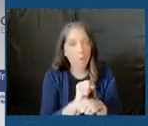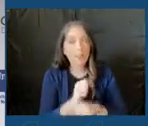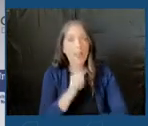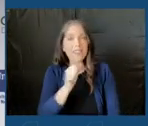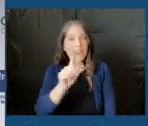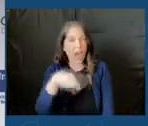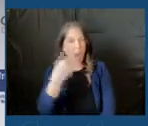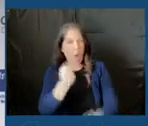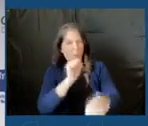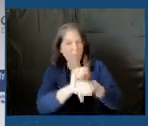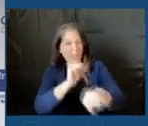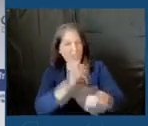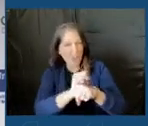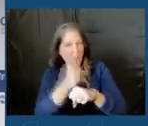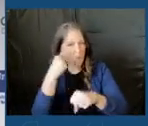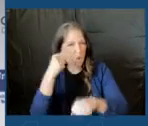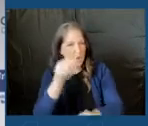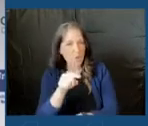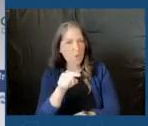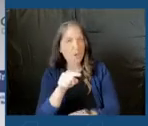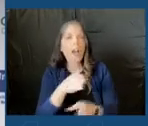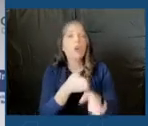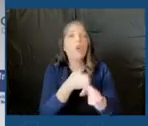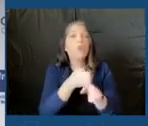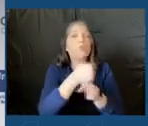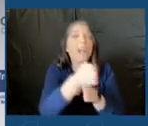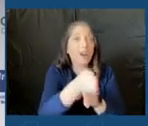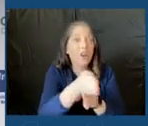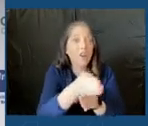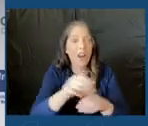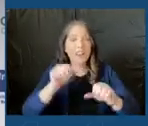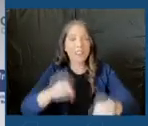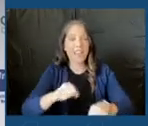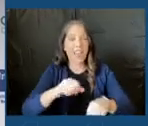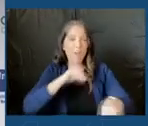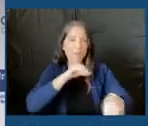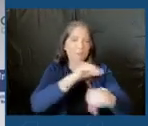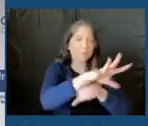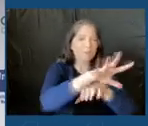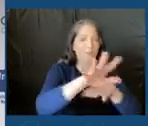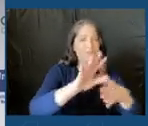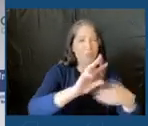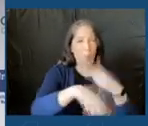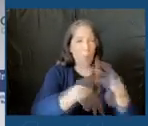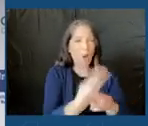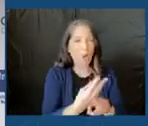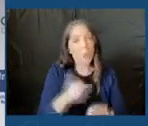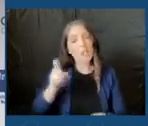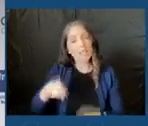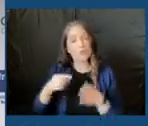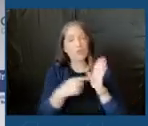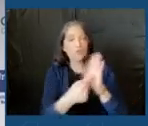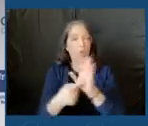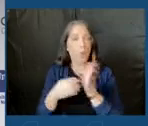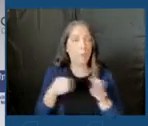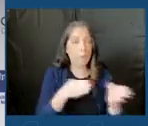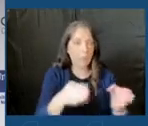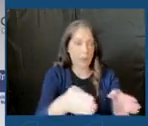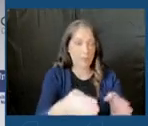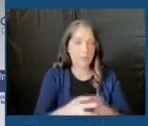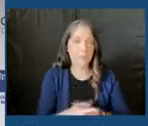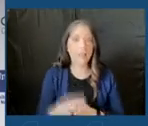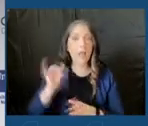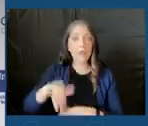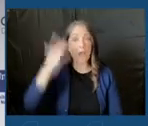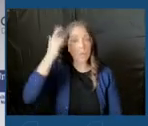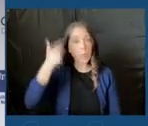job for this young person, a career where they can make a difference. We have to show them the path. And that's why I'm investing